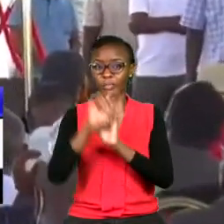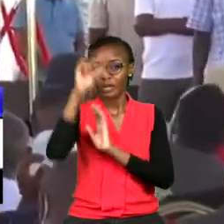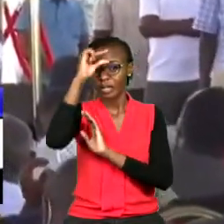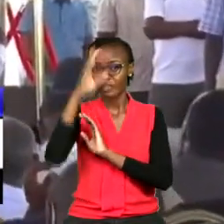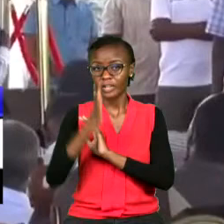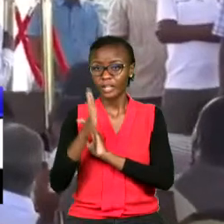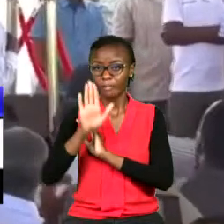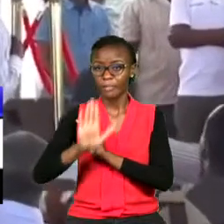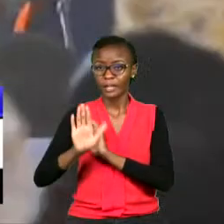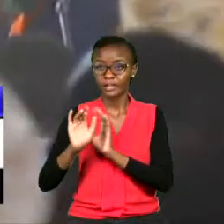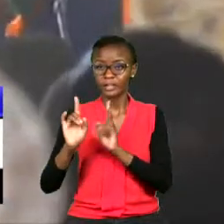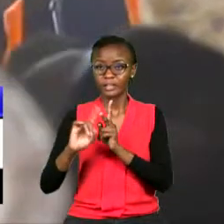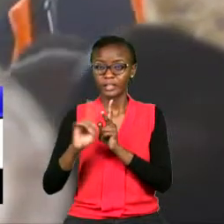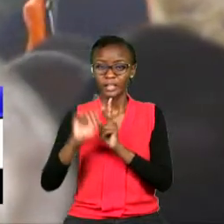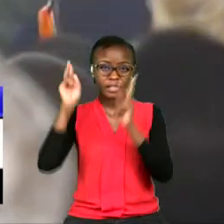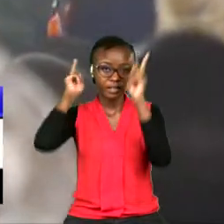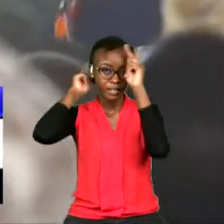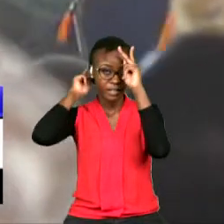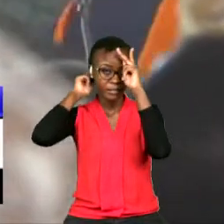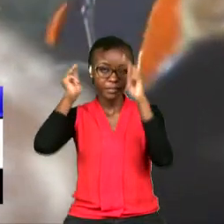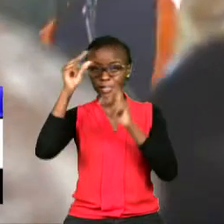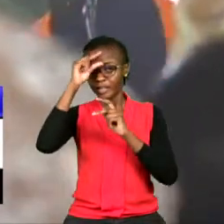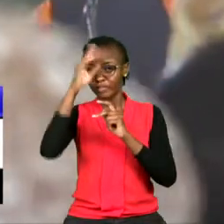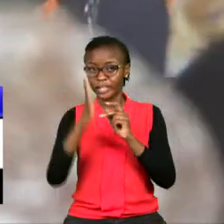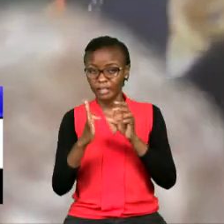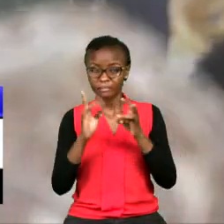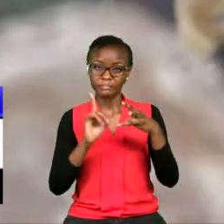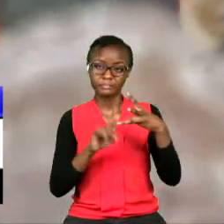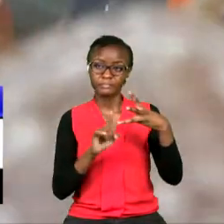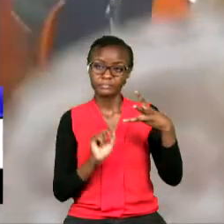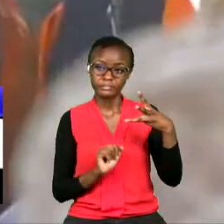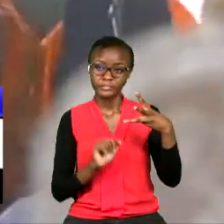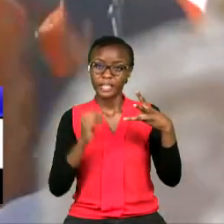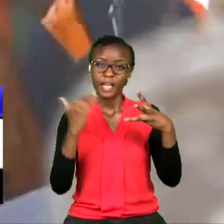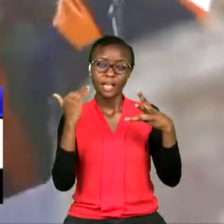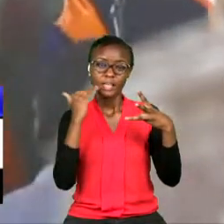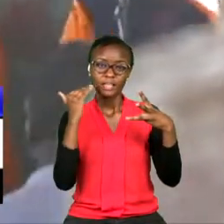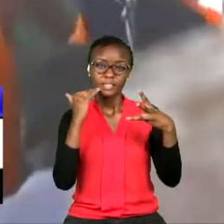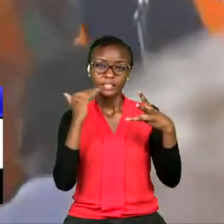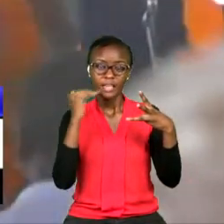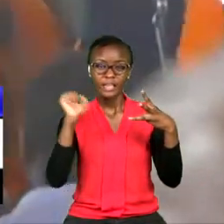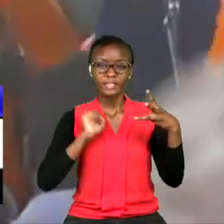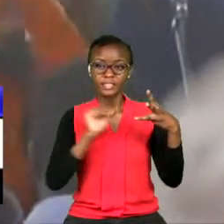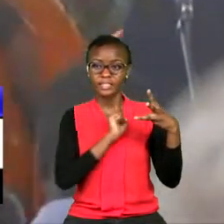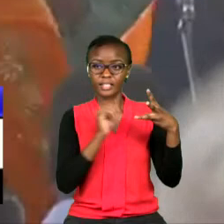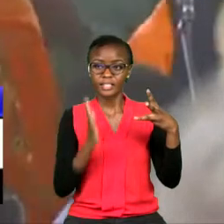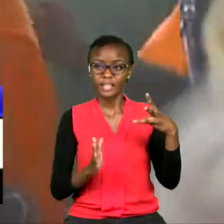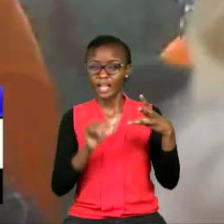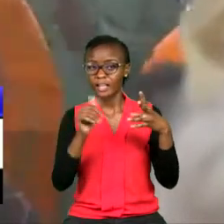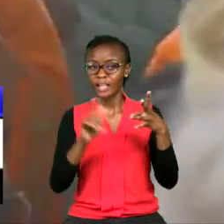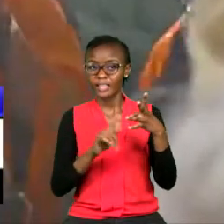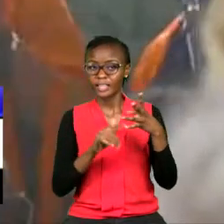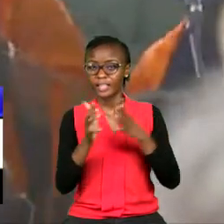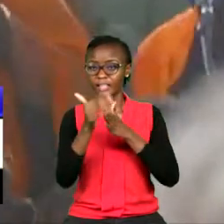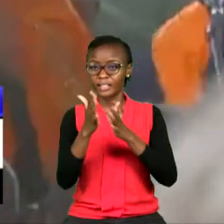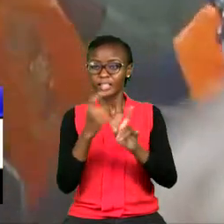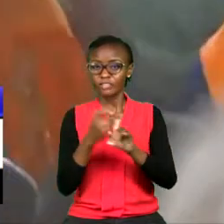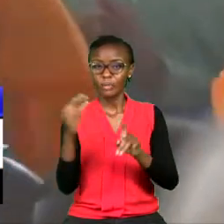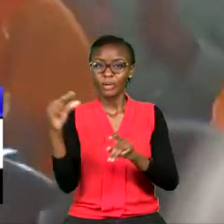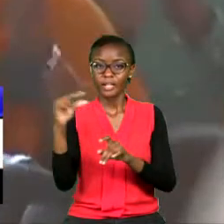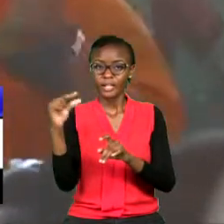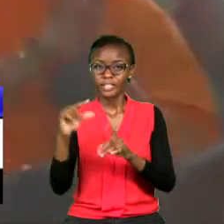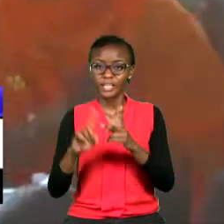Ali Korane, his Kakamega counterpart Wycliffe Oparanya, and Siaya Senator James Orengo and delegates from Garissa,